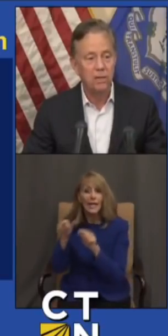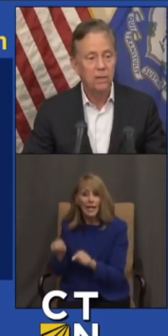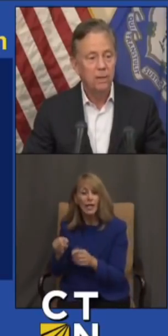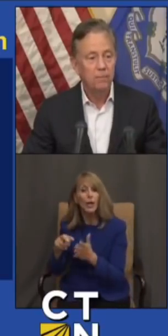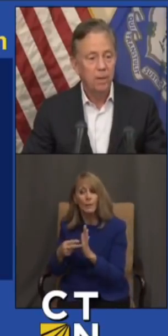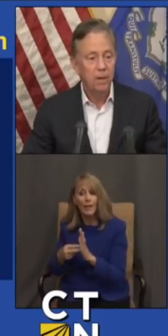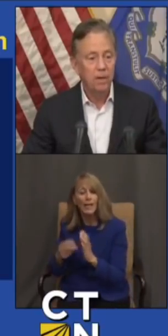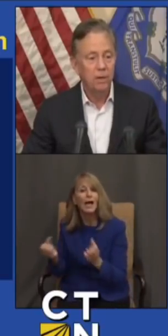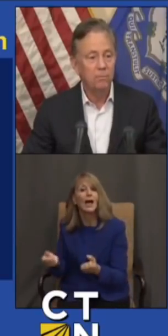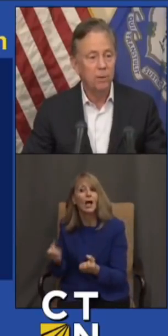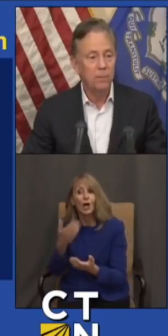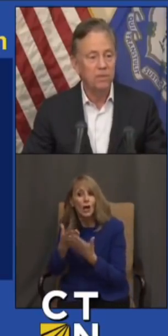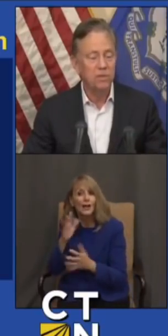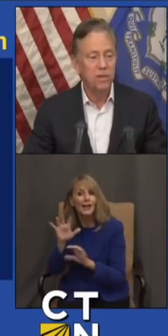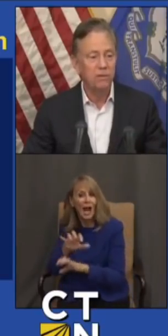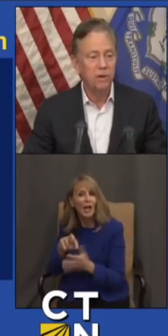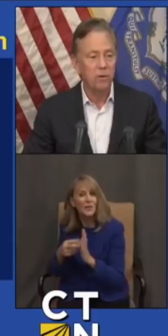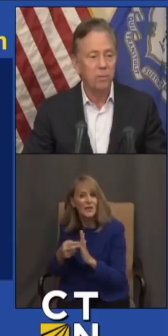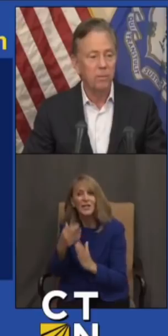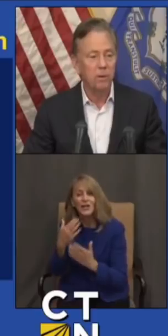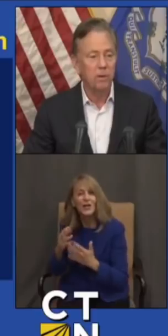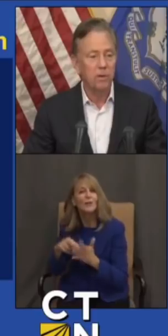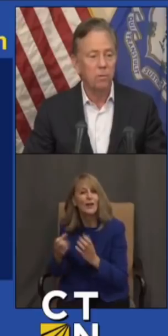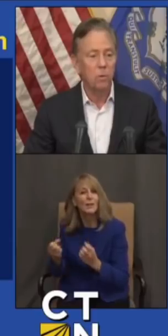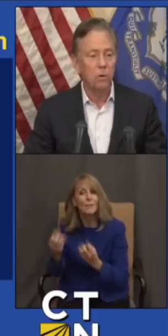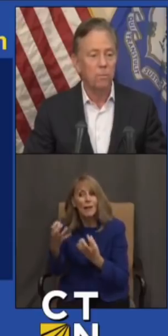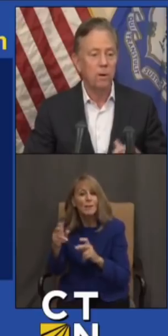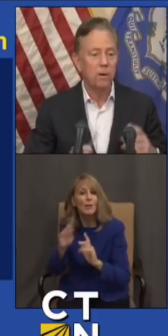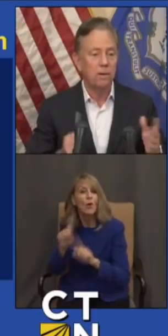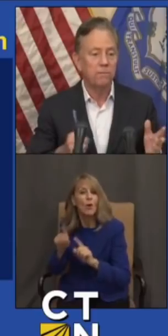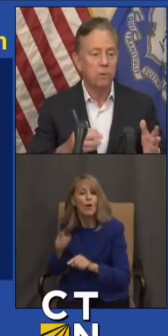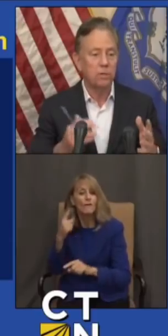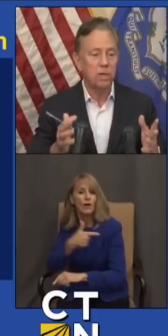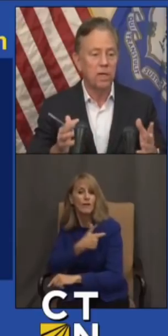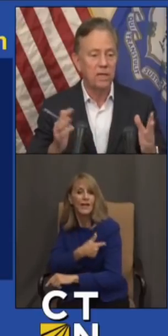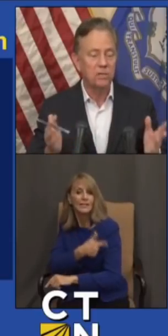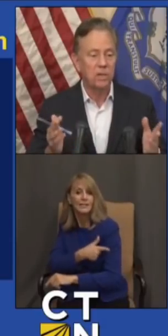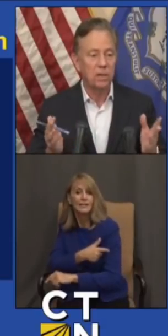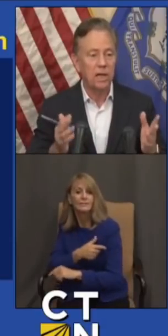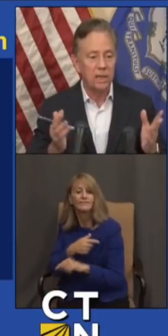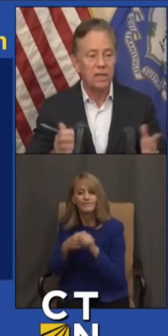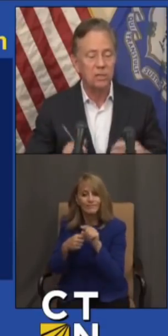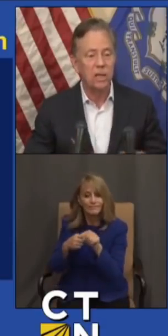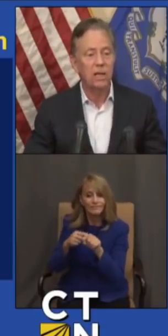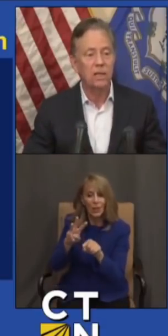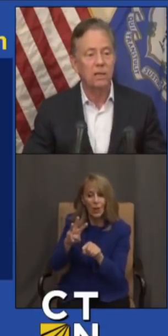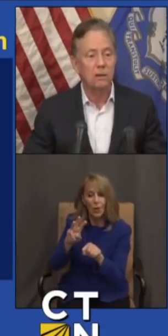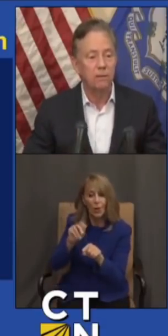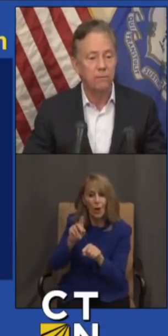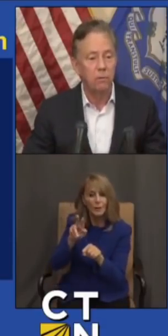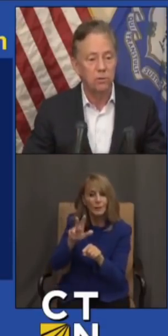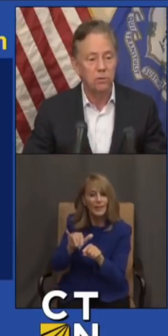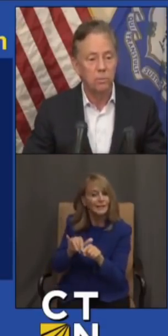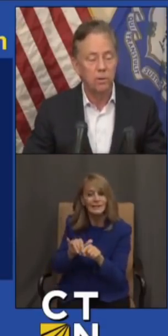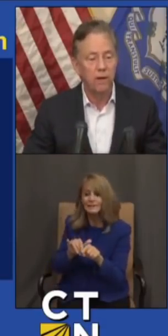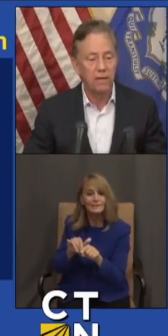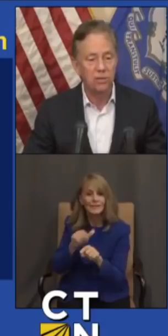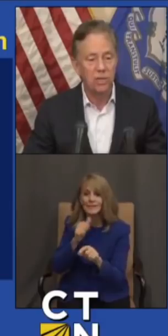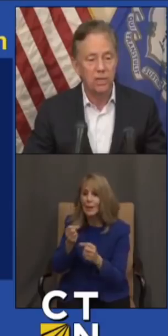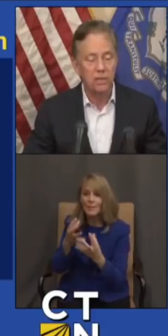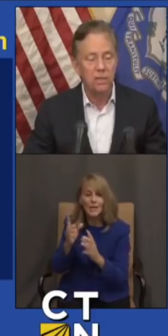vaccinated. You can probably see, if you can remember, you know, Waterbury, unfortunately, has a lot less likely folks to